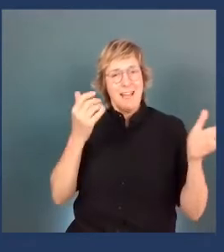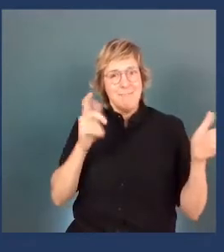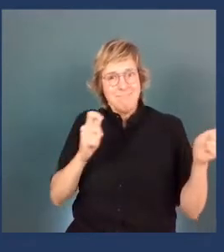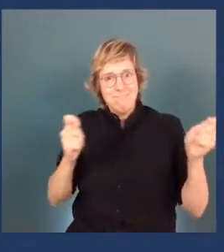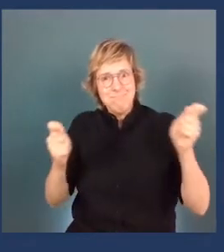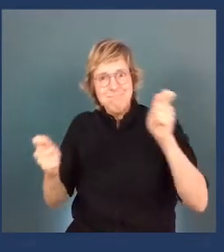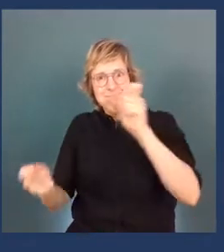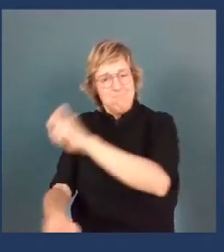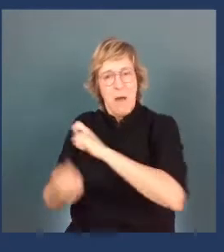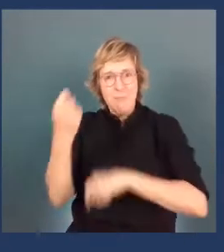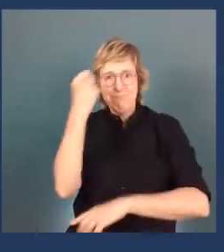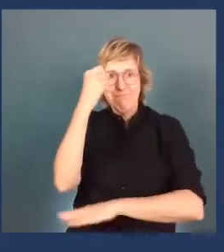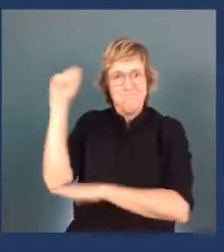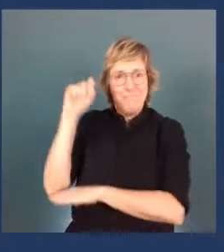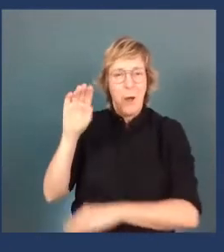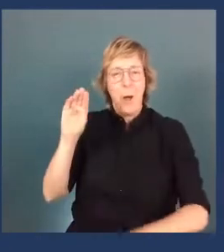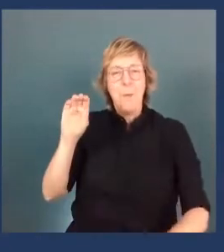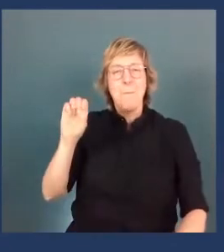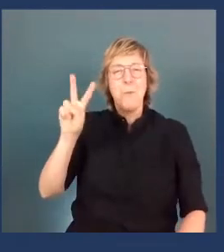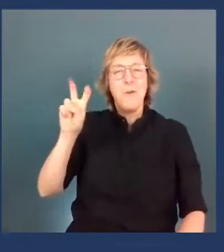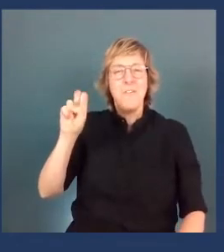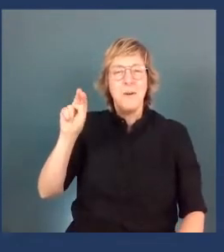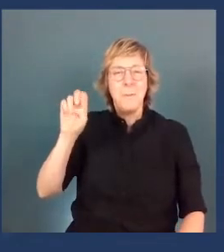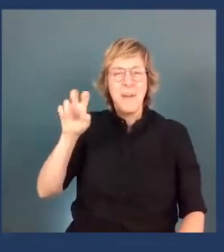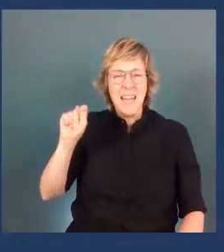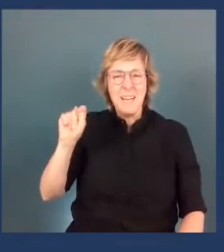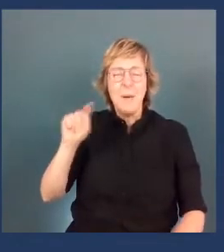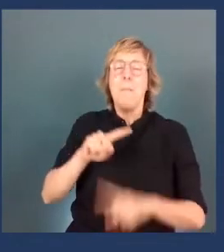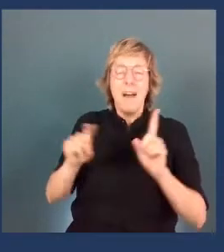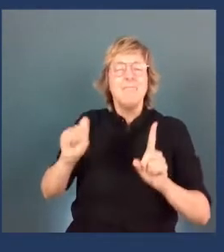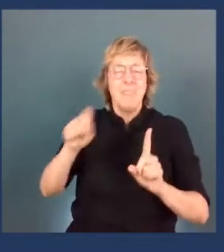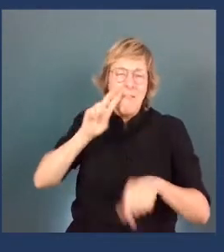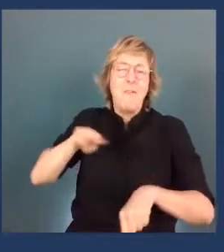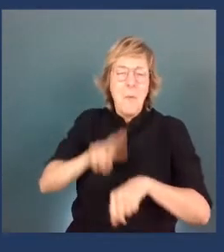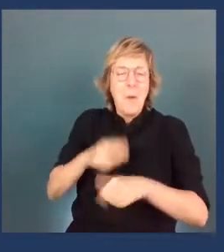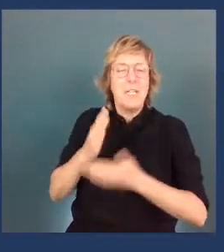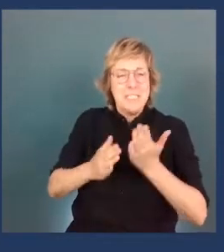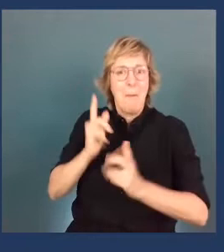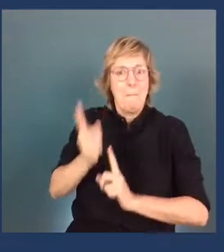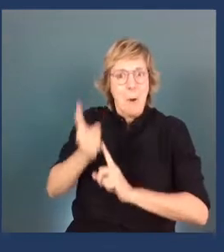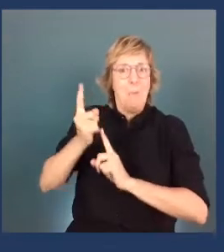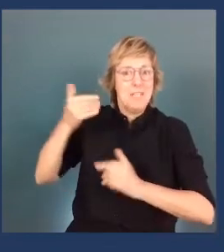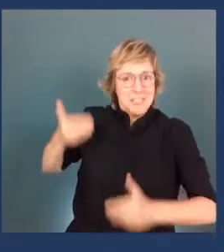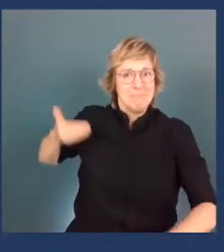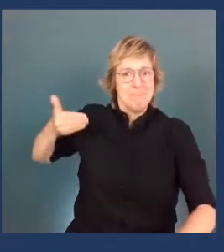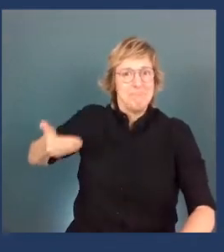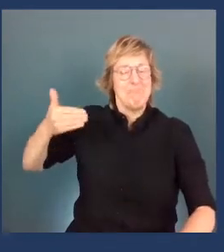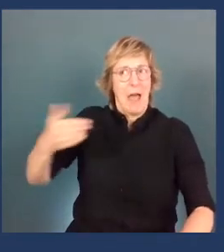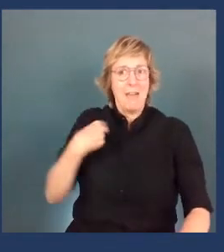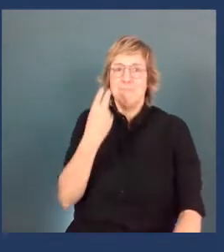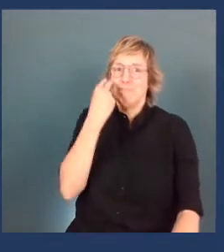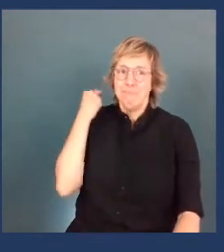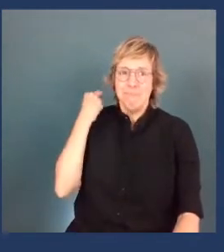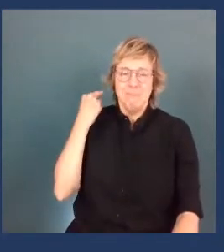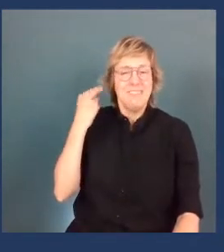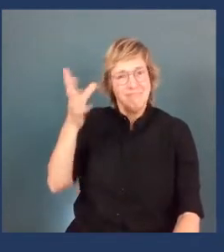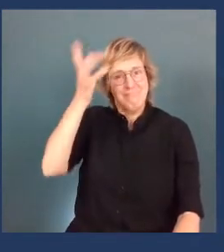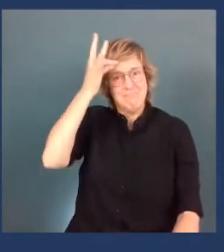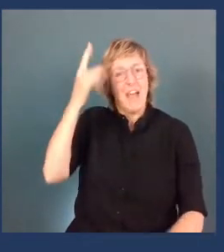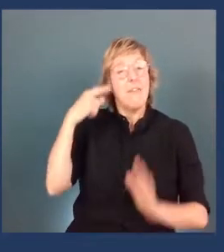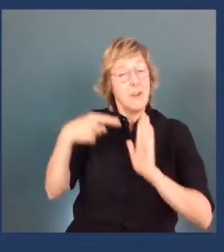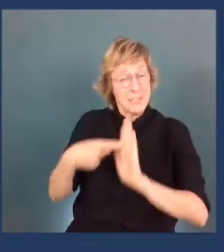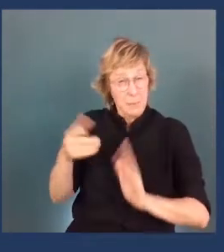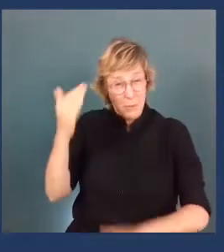there are definitely moments of significance that stand out for me personally. So, for example, you know, our